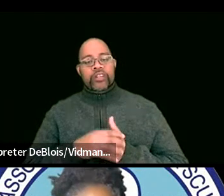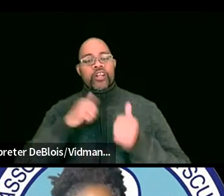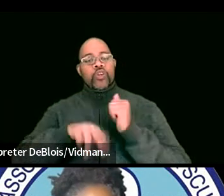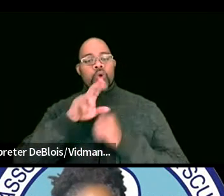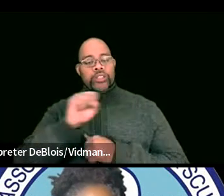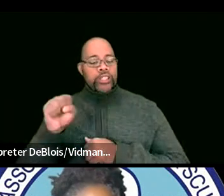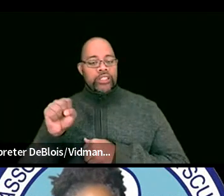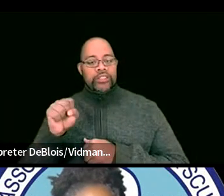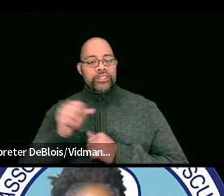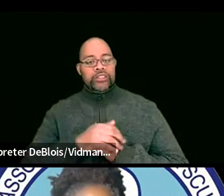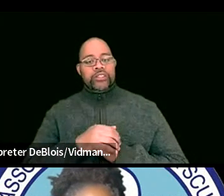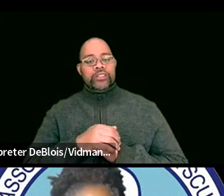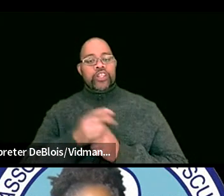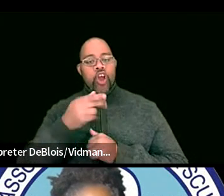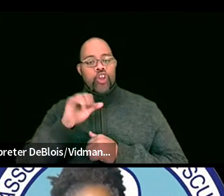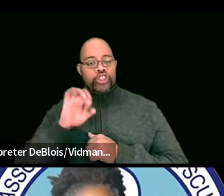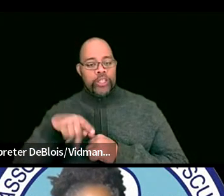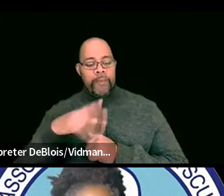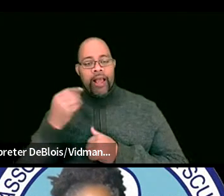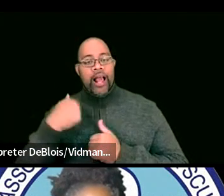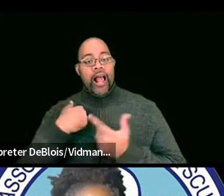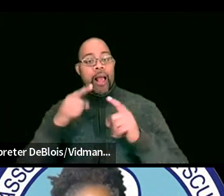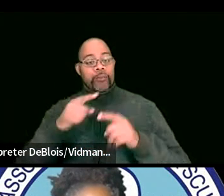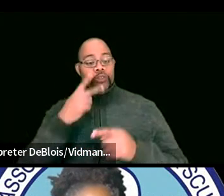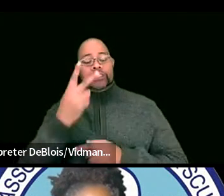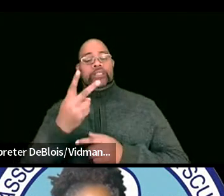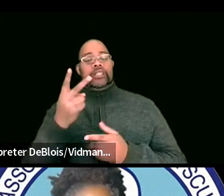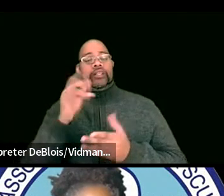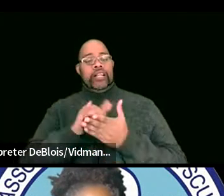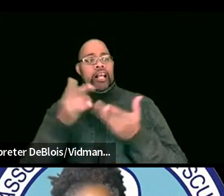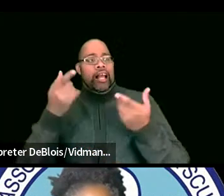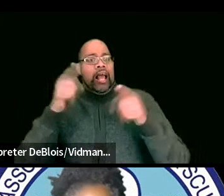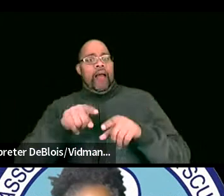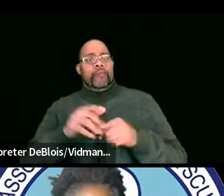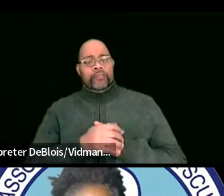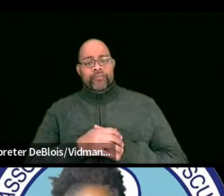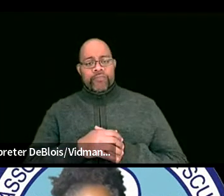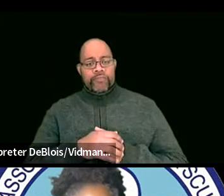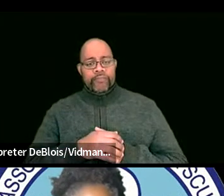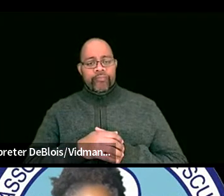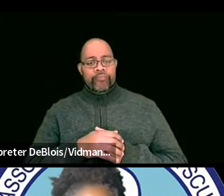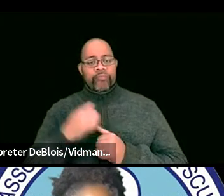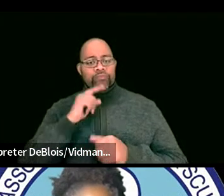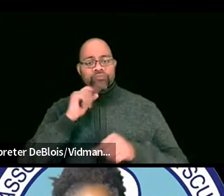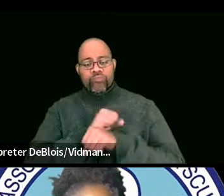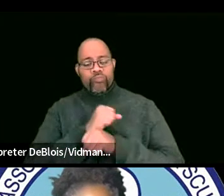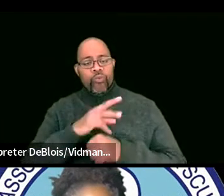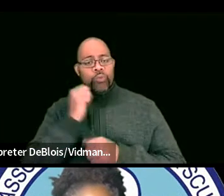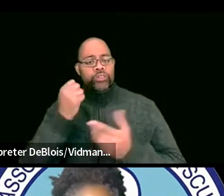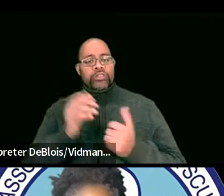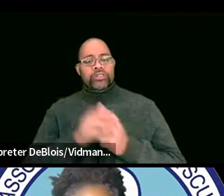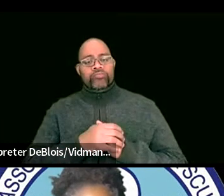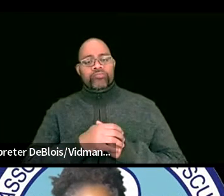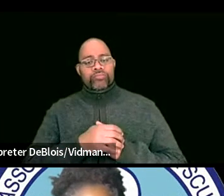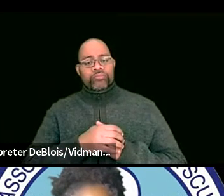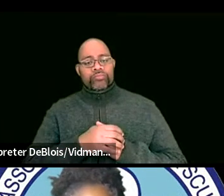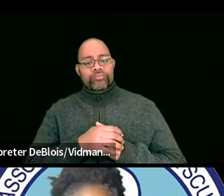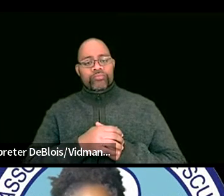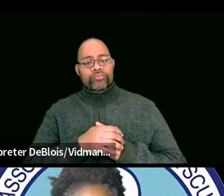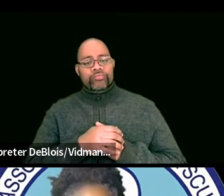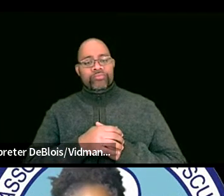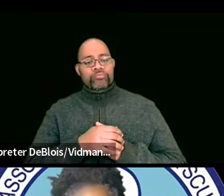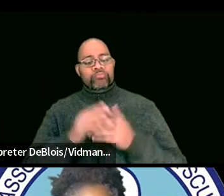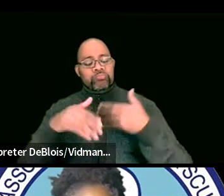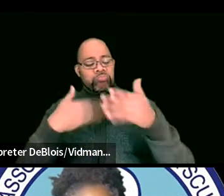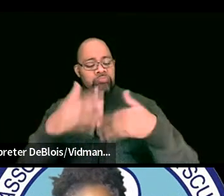OWUSS Rolex Scholarship. And I happened to come across it by chance. I literally was just kind of, zooming